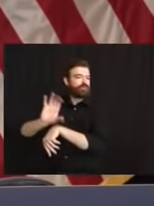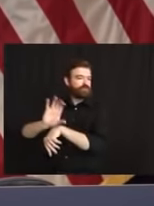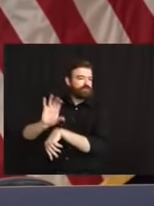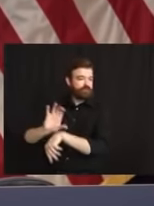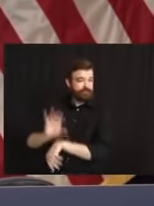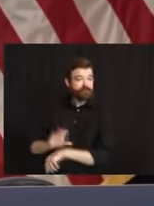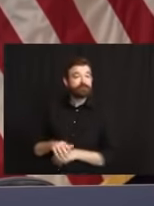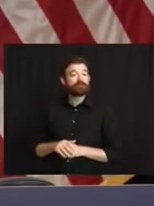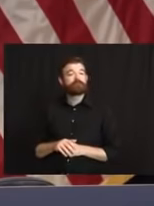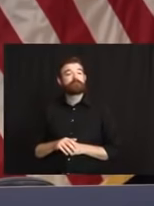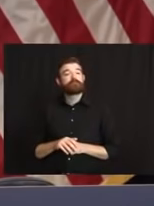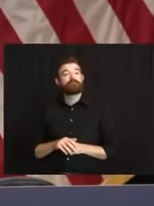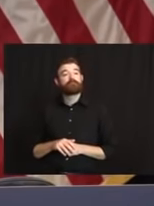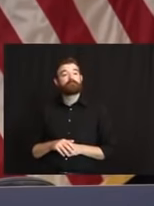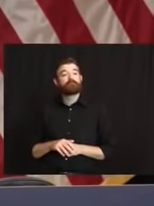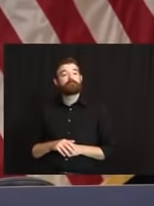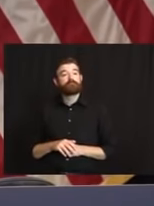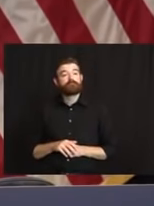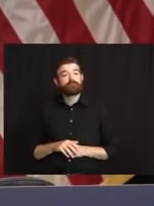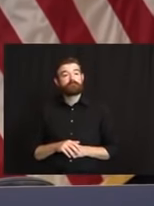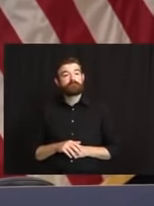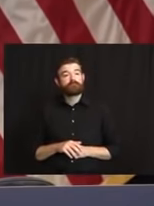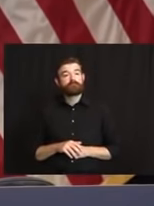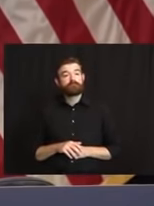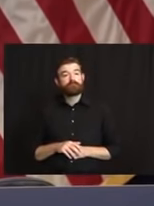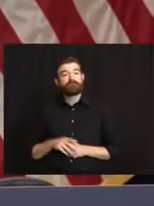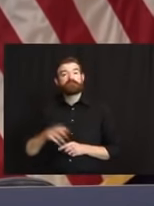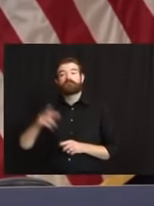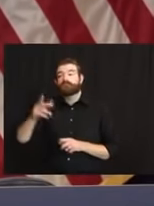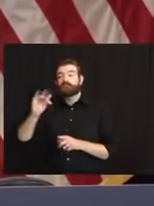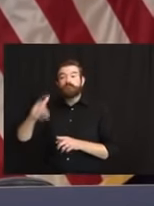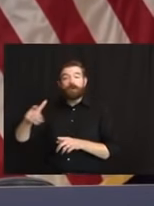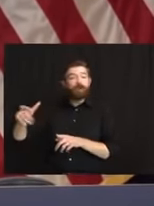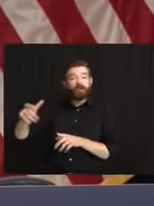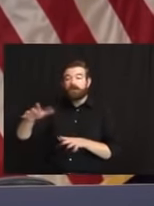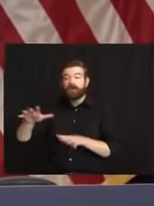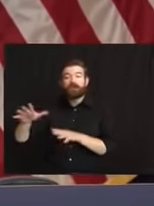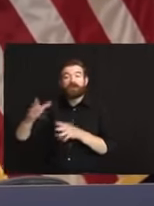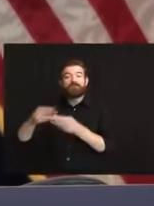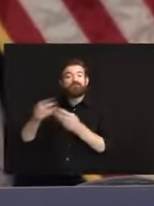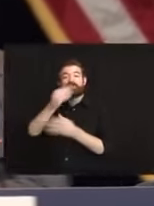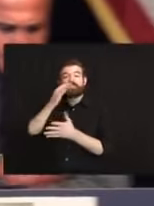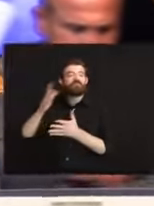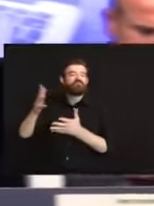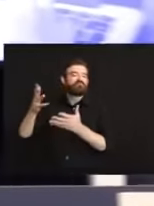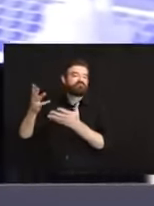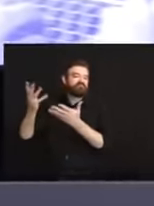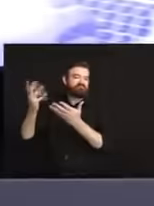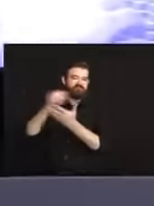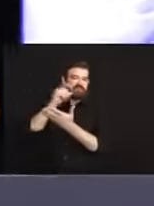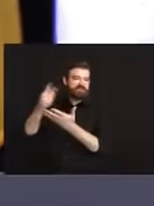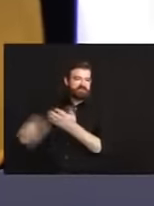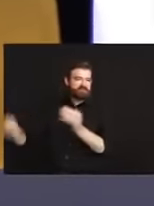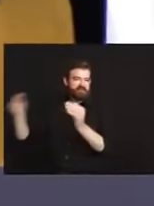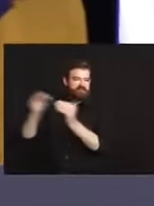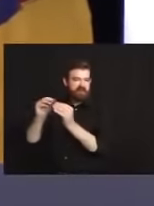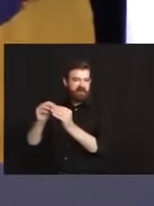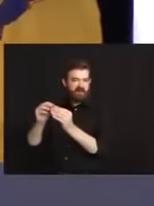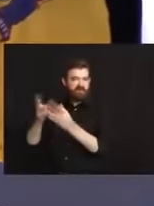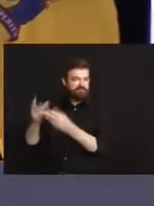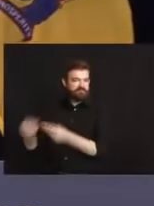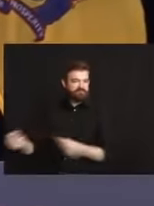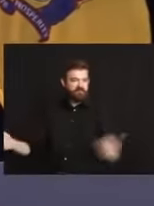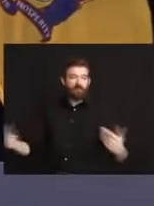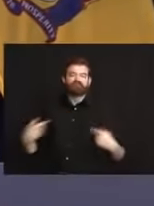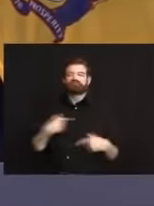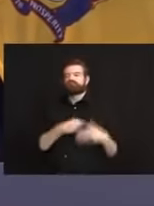phenomenal community partnerships that we have here in New Jersey. Thanks, Gov. Thank you, Pat. Pastor Wilson has been a